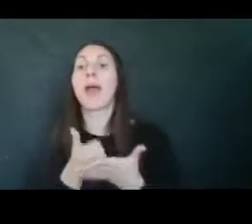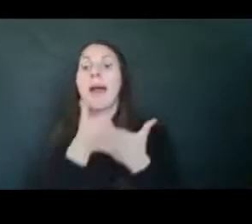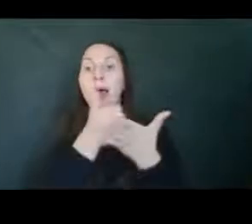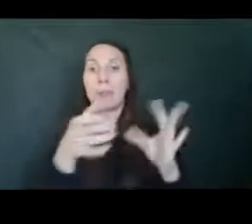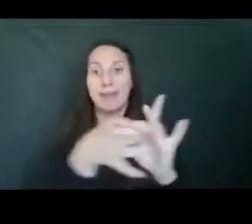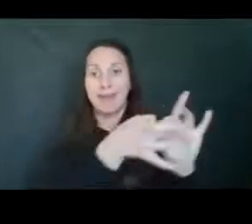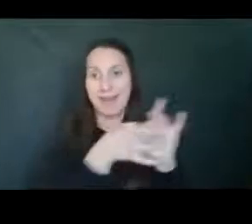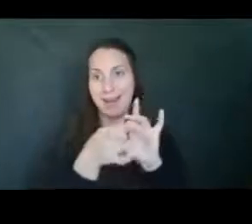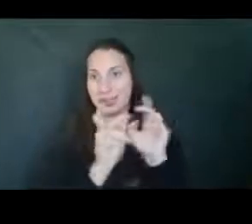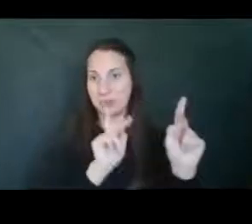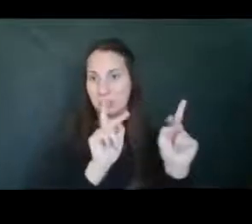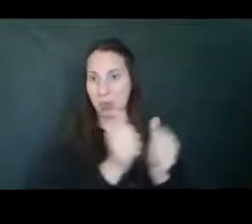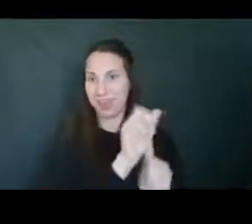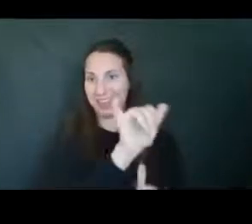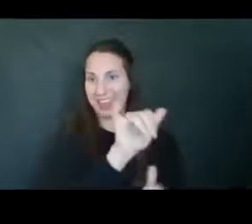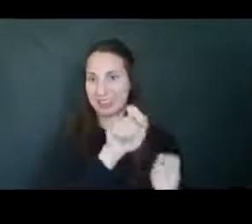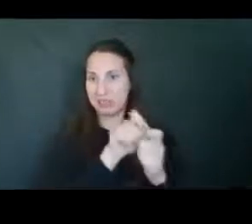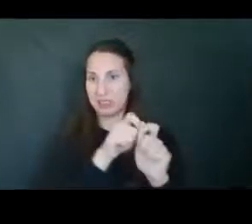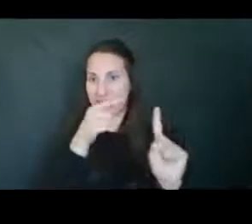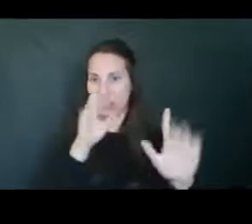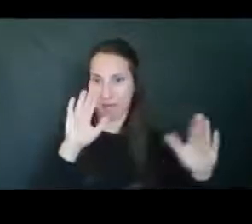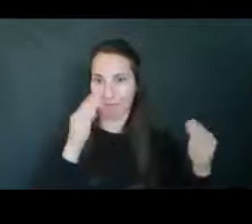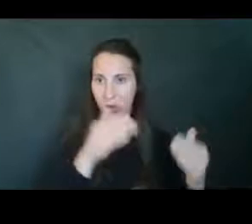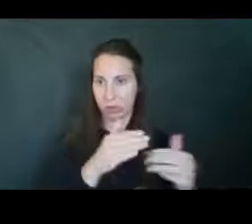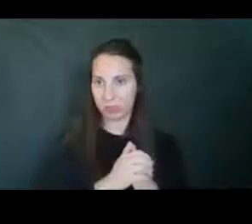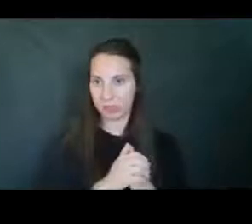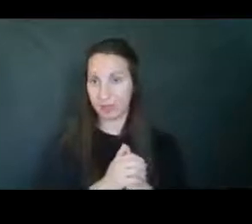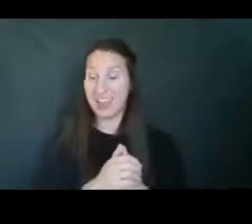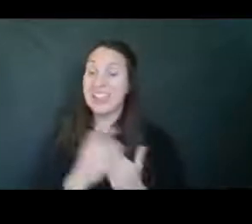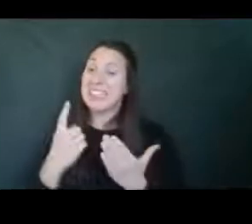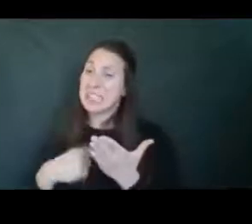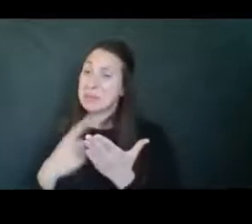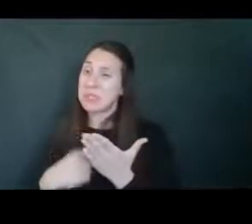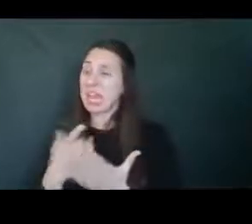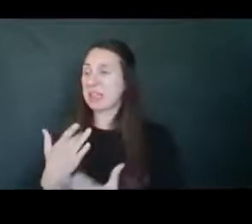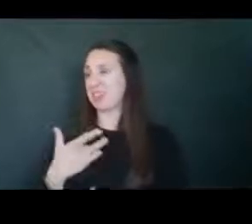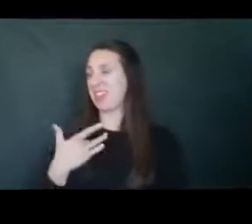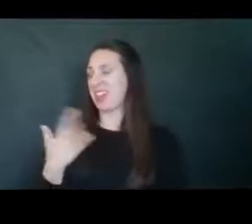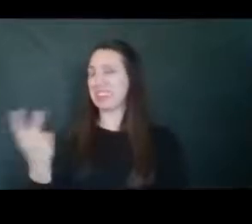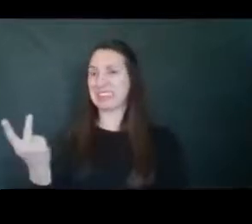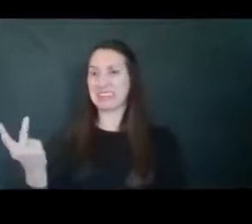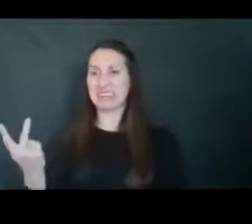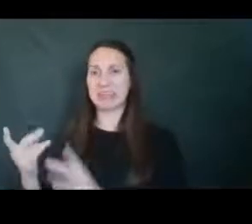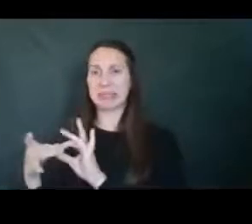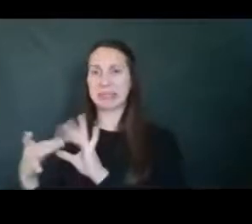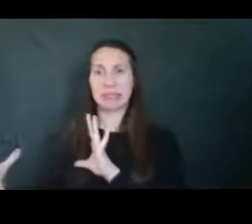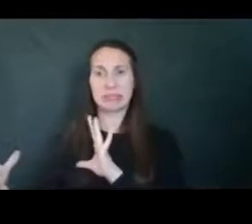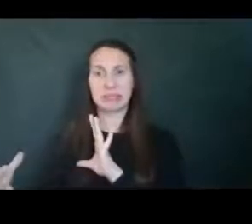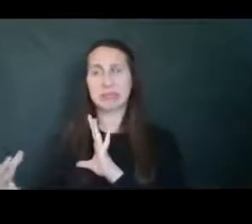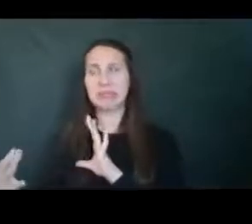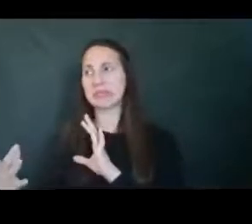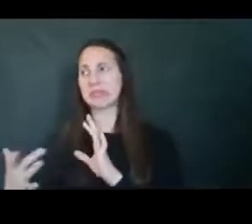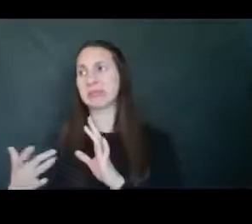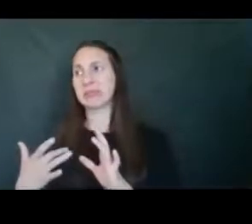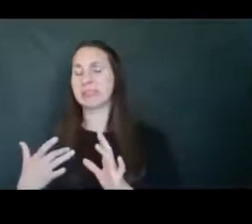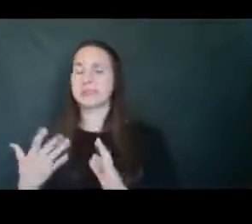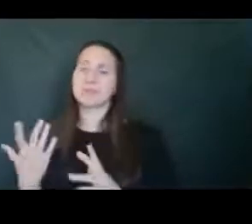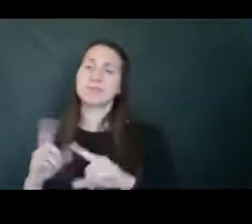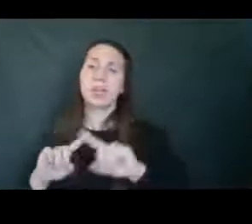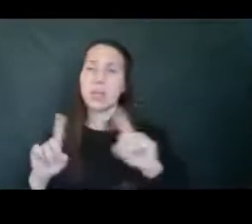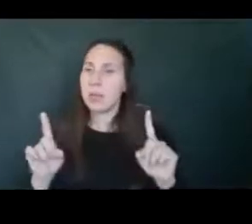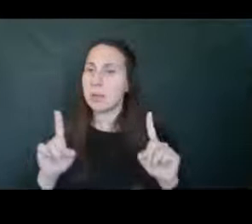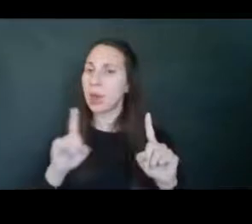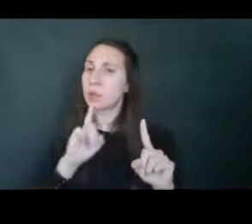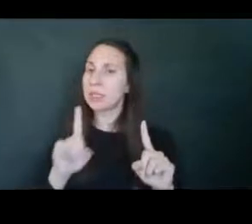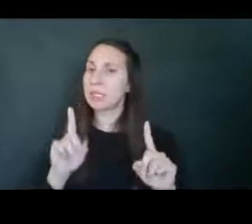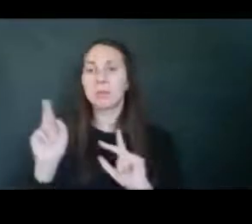And sometimes there were less than good feelings about that. I think in general, people ultimately respected,